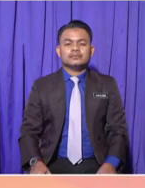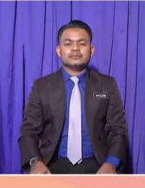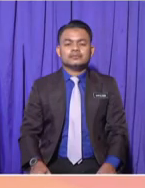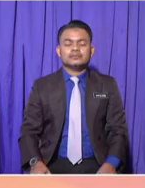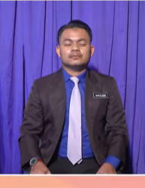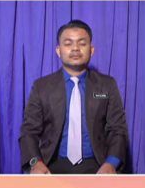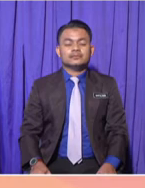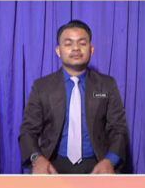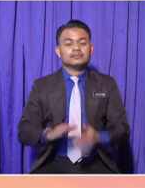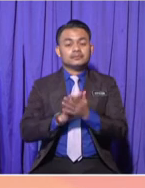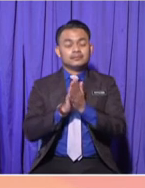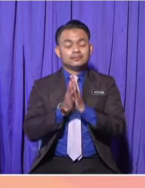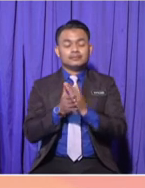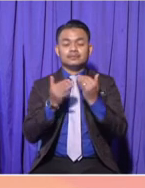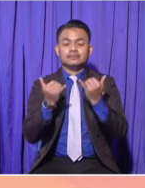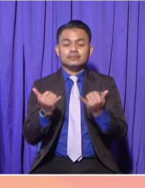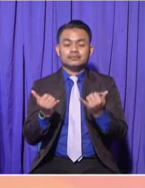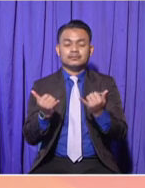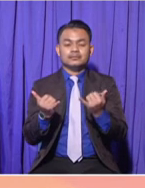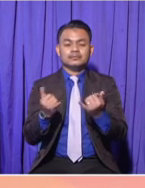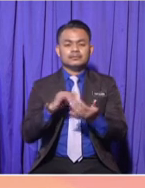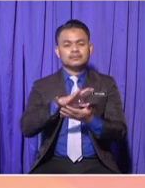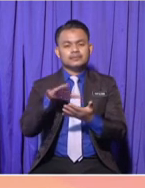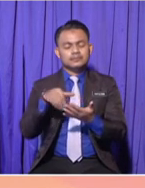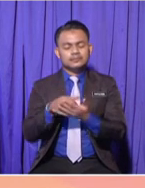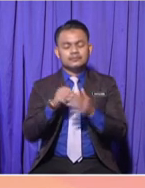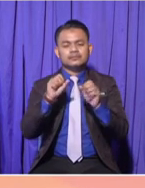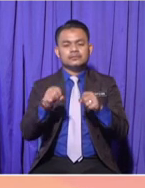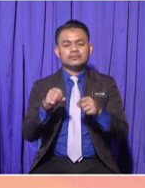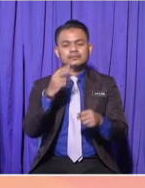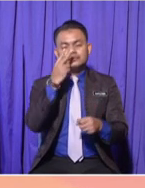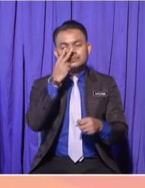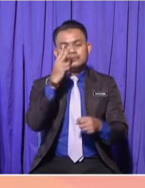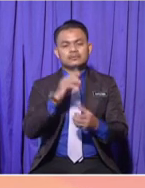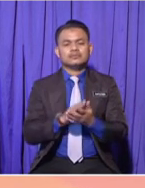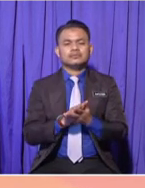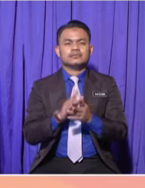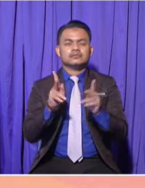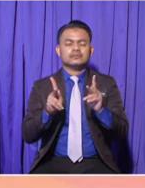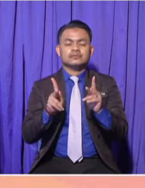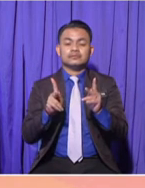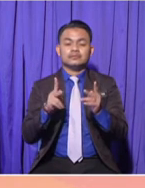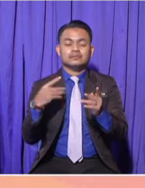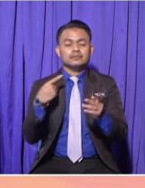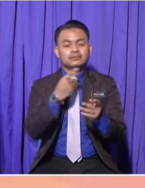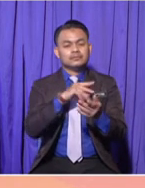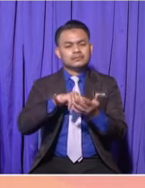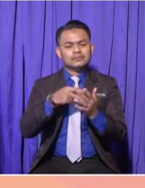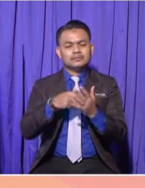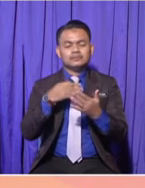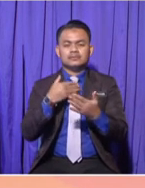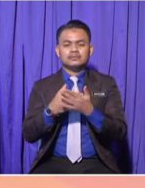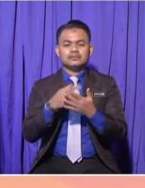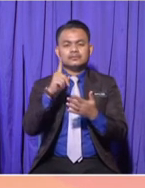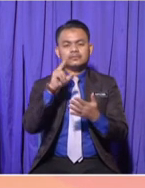So now, you can see that if we could count up to 1,000, it is